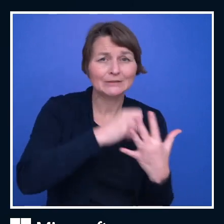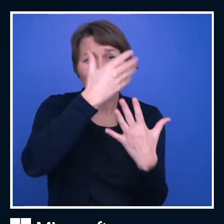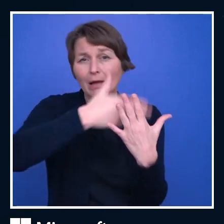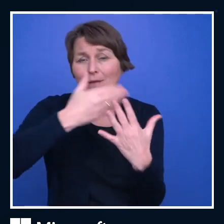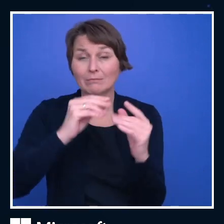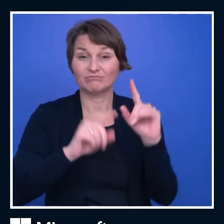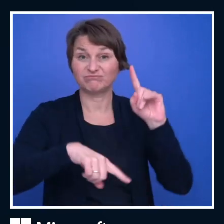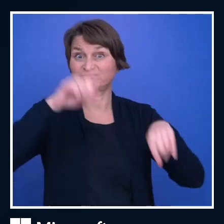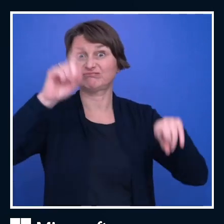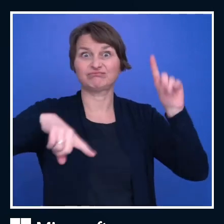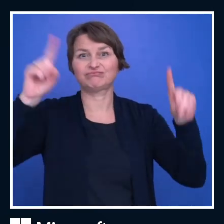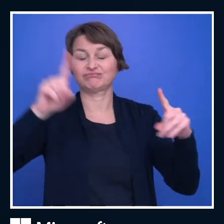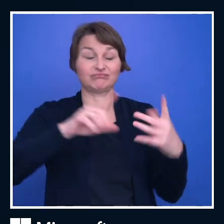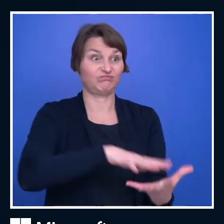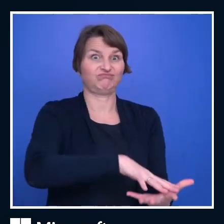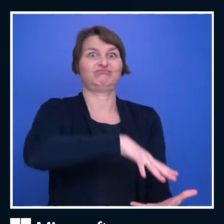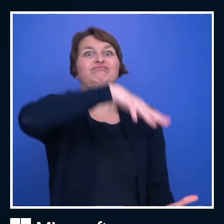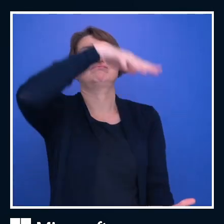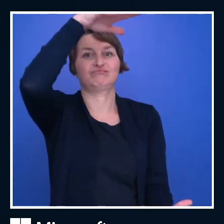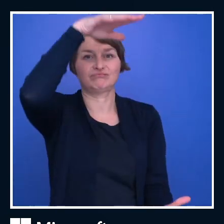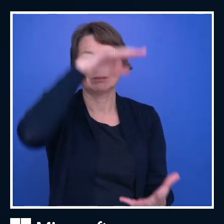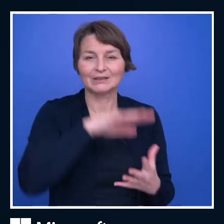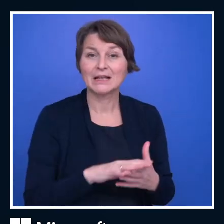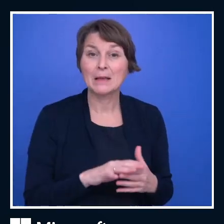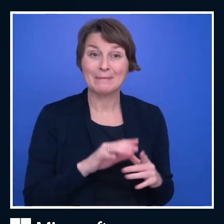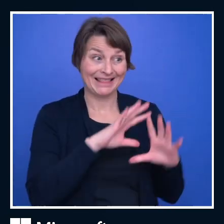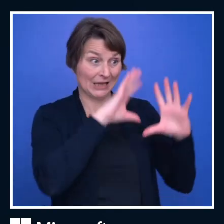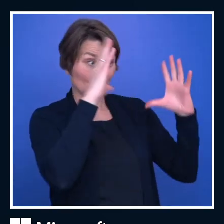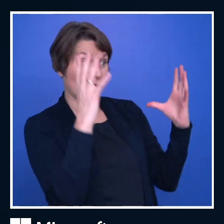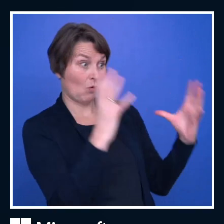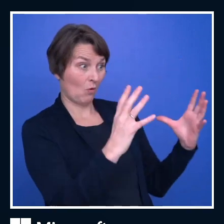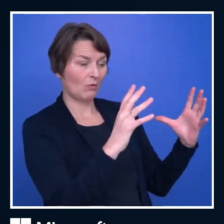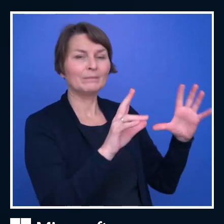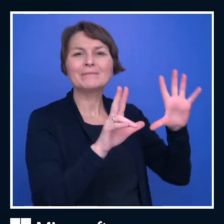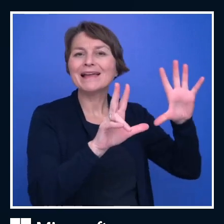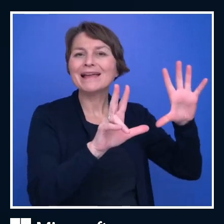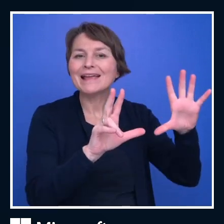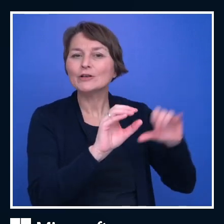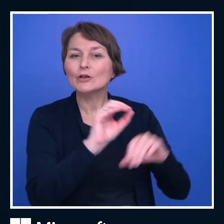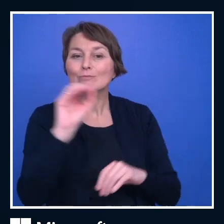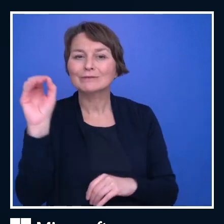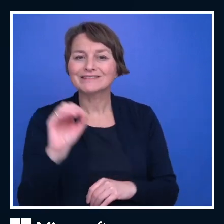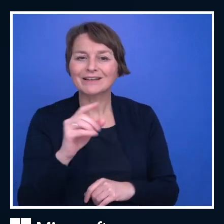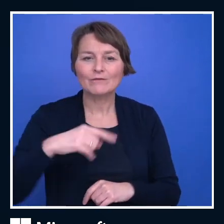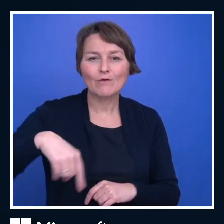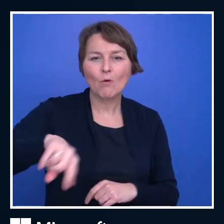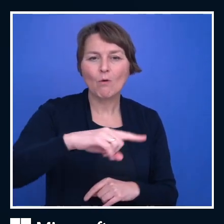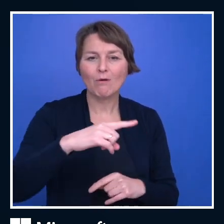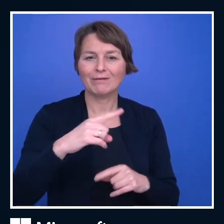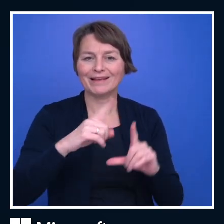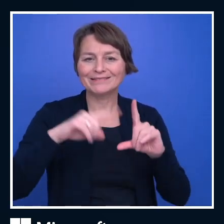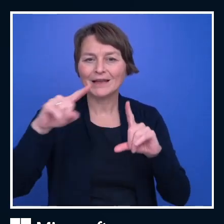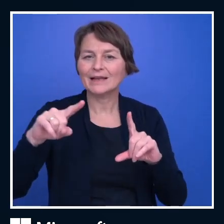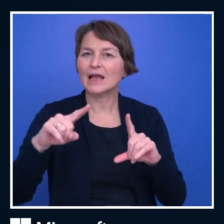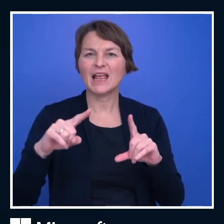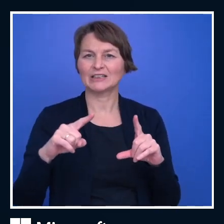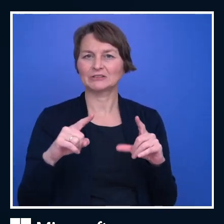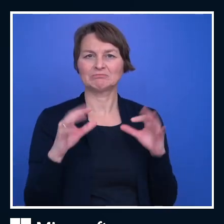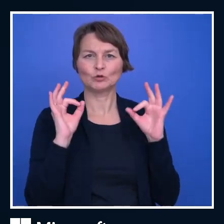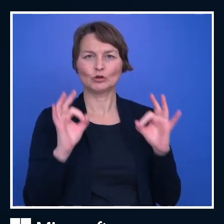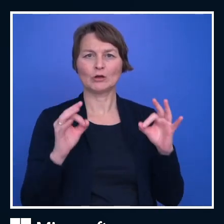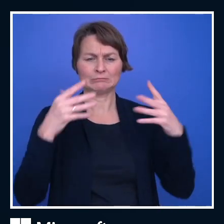actually 80% of that data that is unstructured. Just take into account a couple of years ago when there was